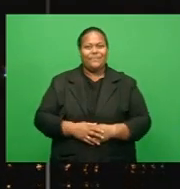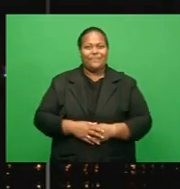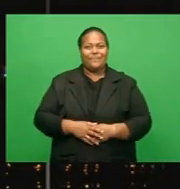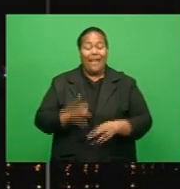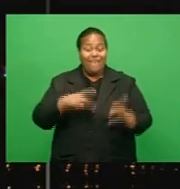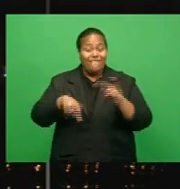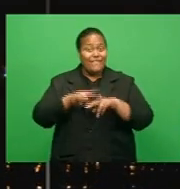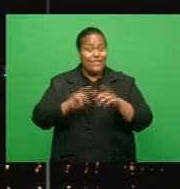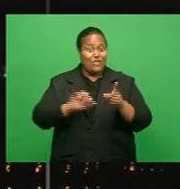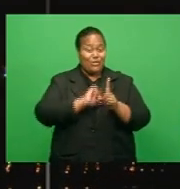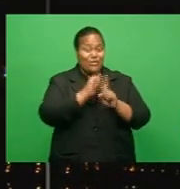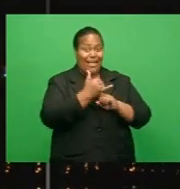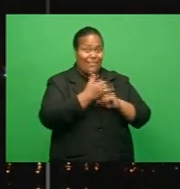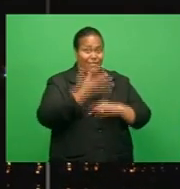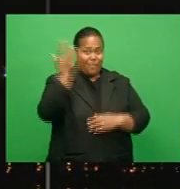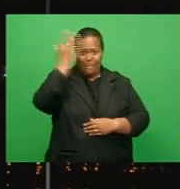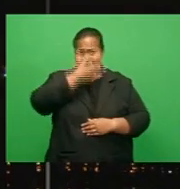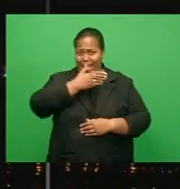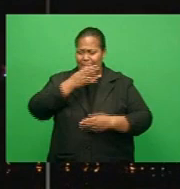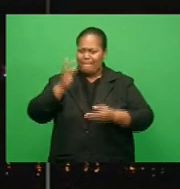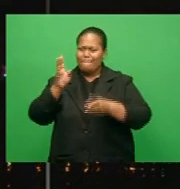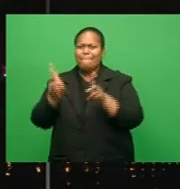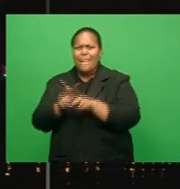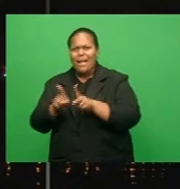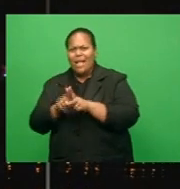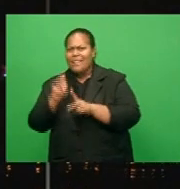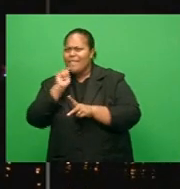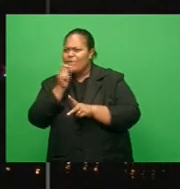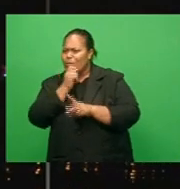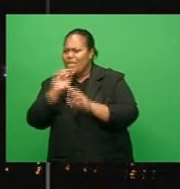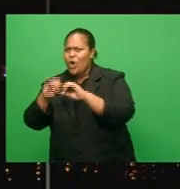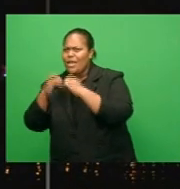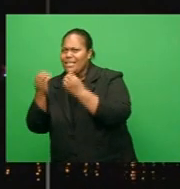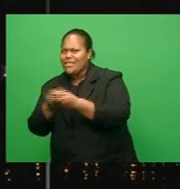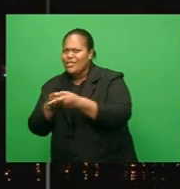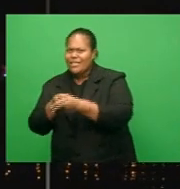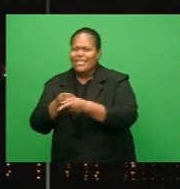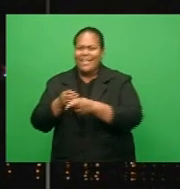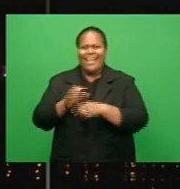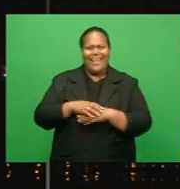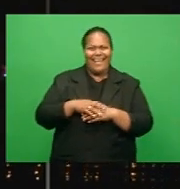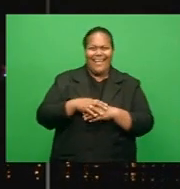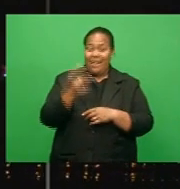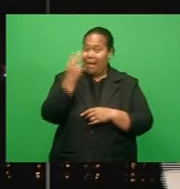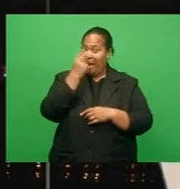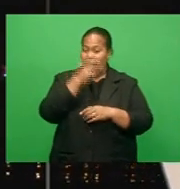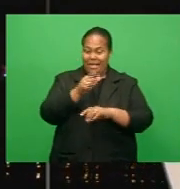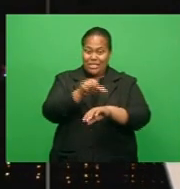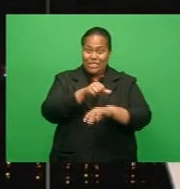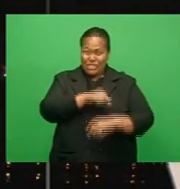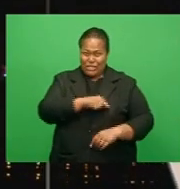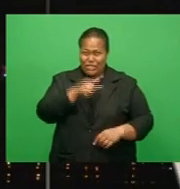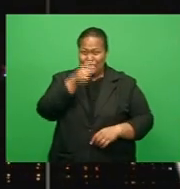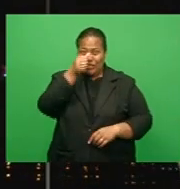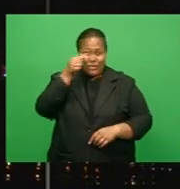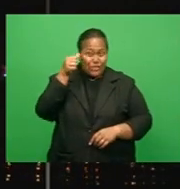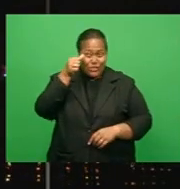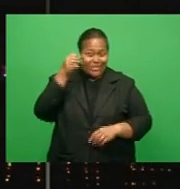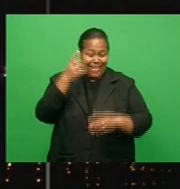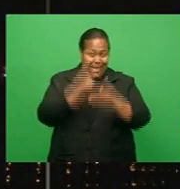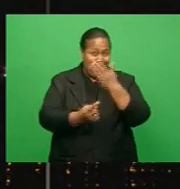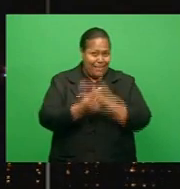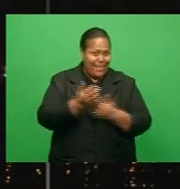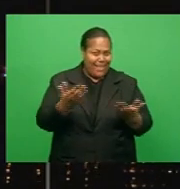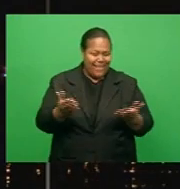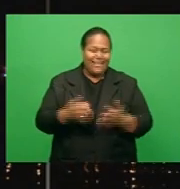in partnership with Taviuni Rotary and Hawaii Eye Surgeons, have carried out 2,500 surgeries. Officiating at the